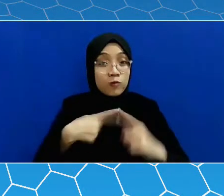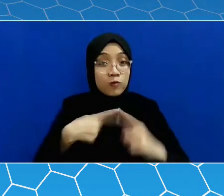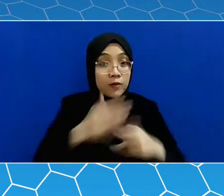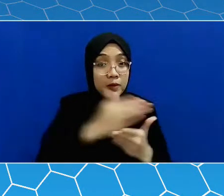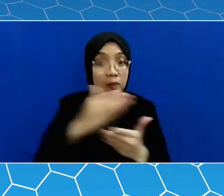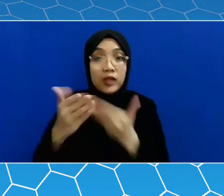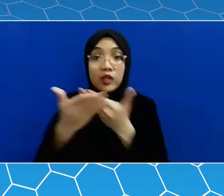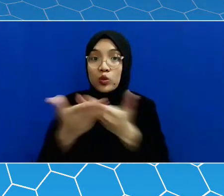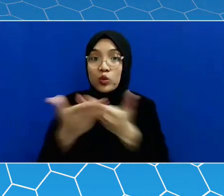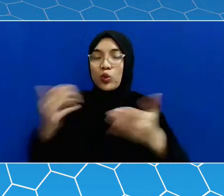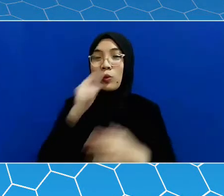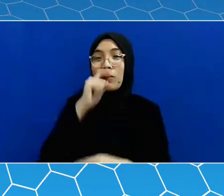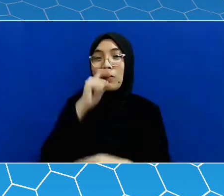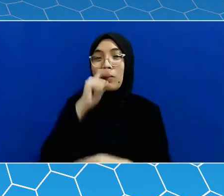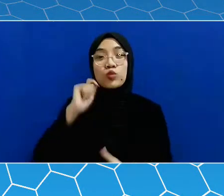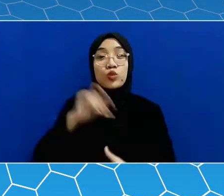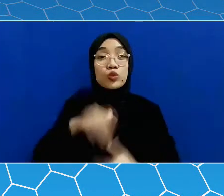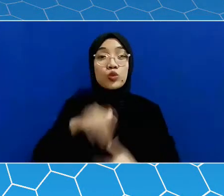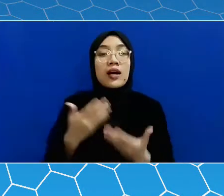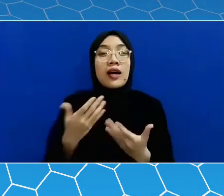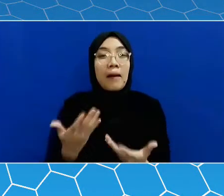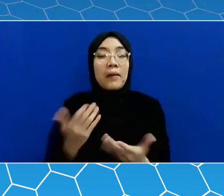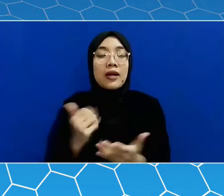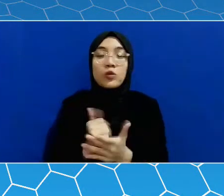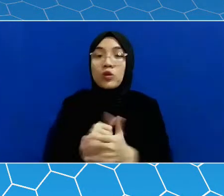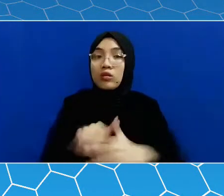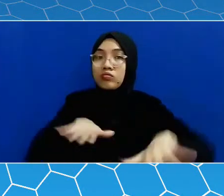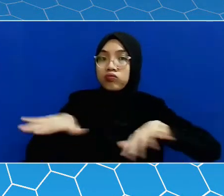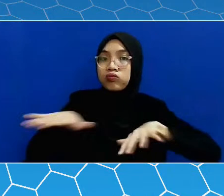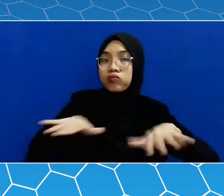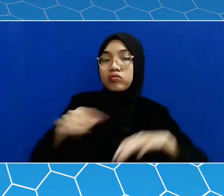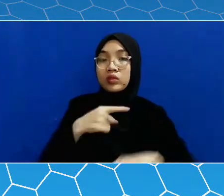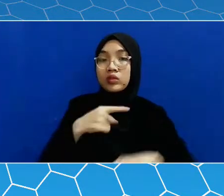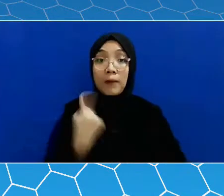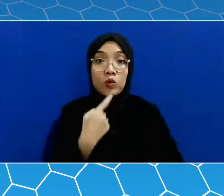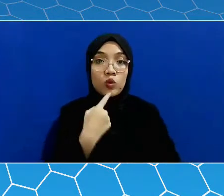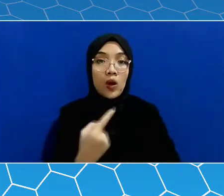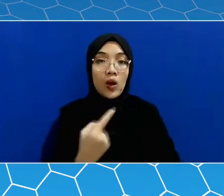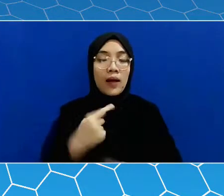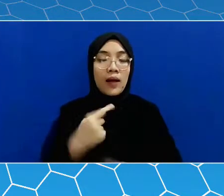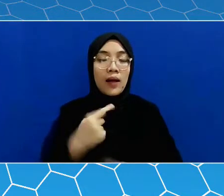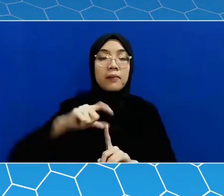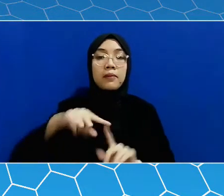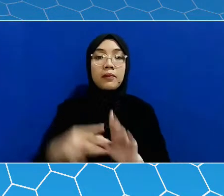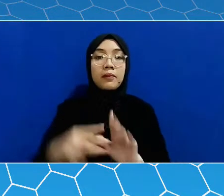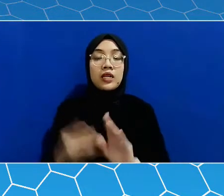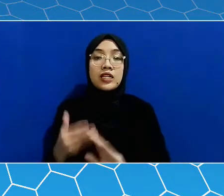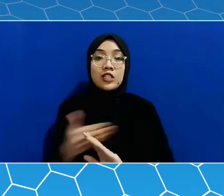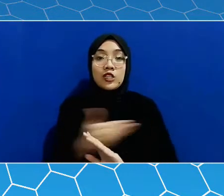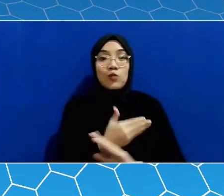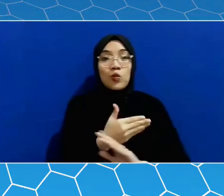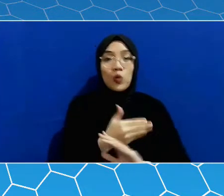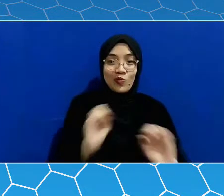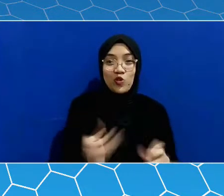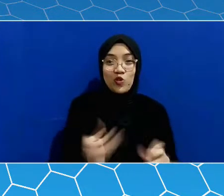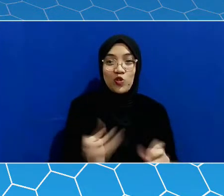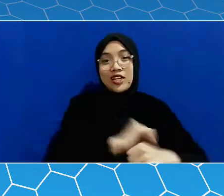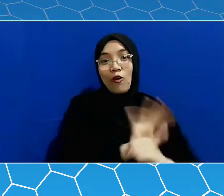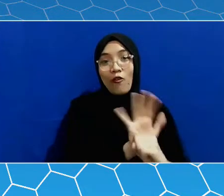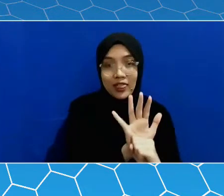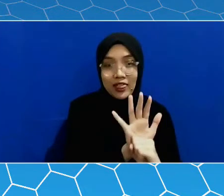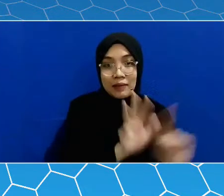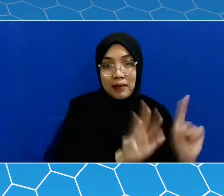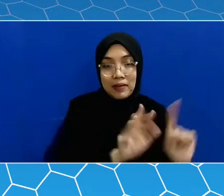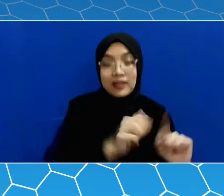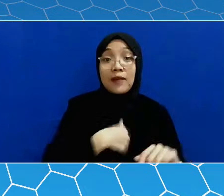our strategies actually in terms of the NCD prior to this COVID-19, and perhaps I will share how we plan